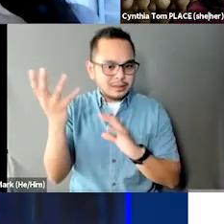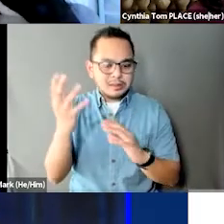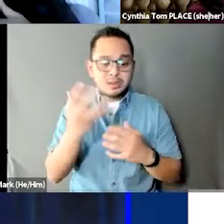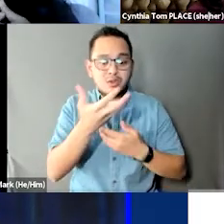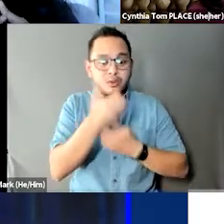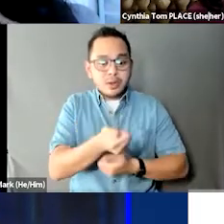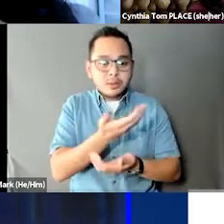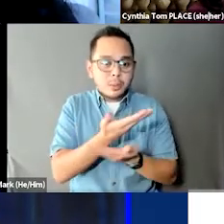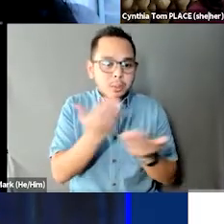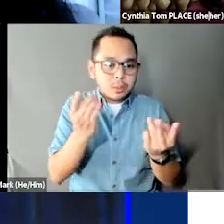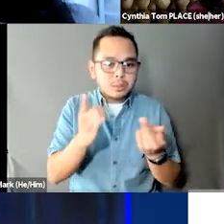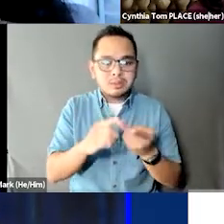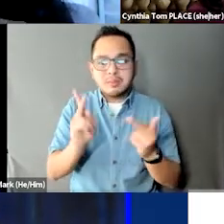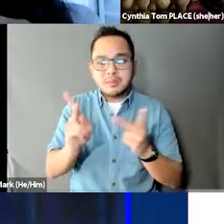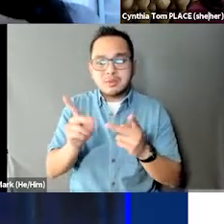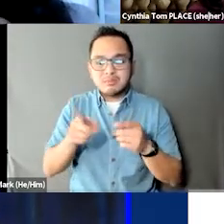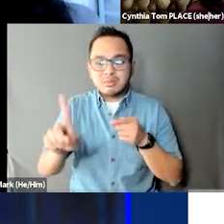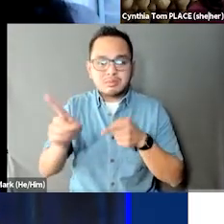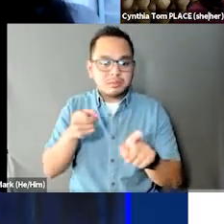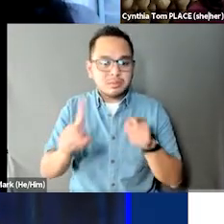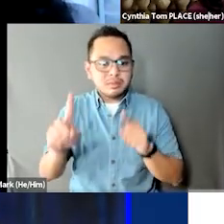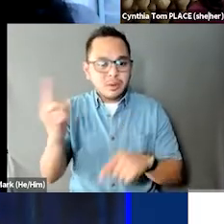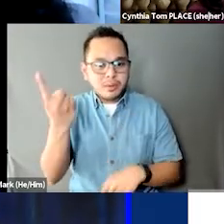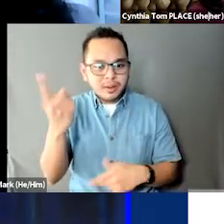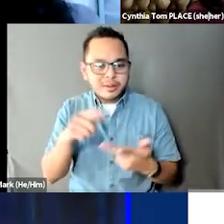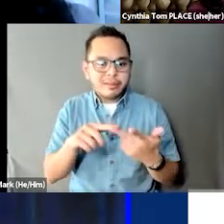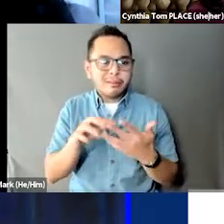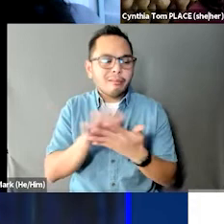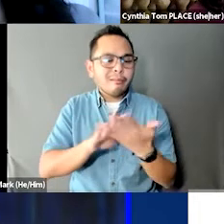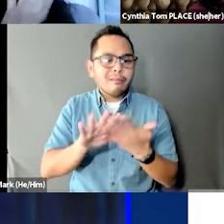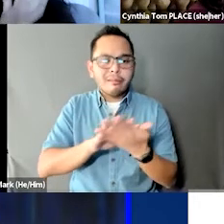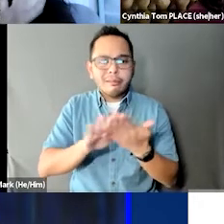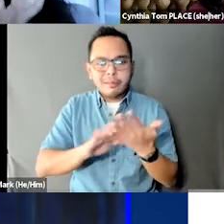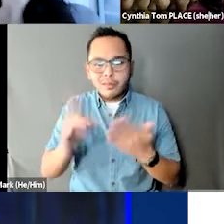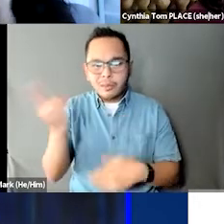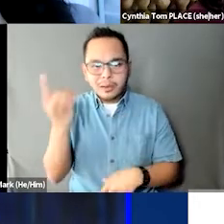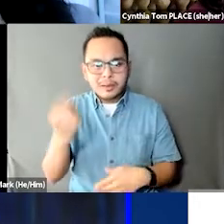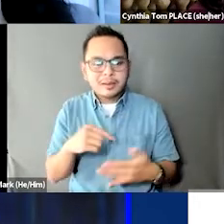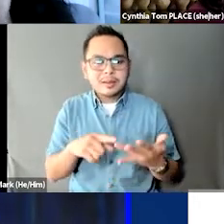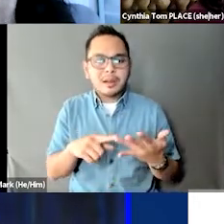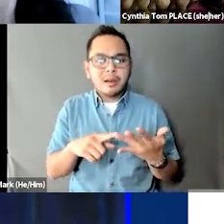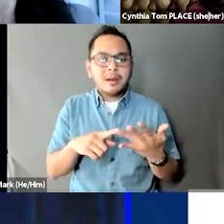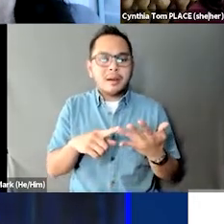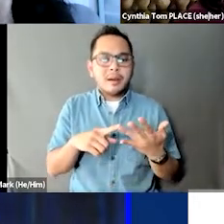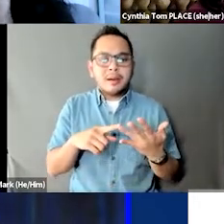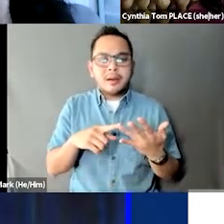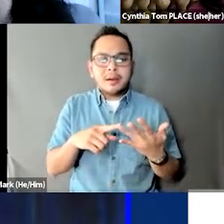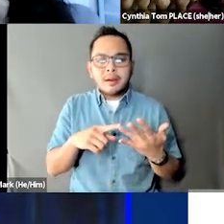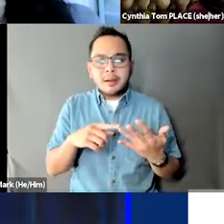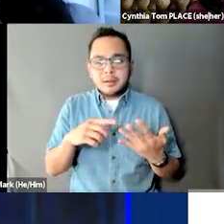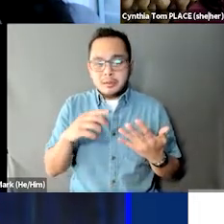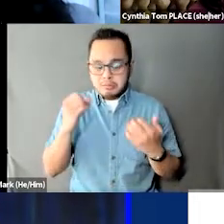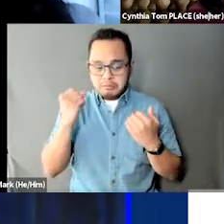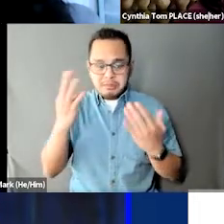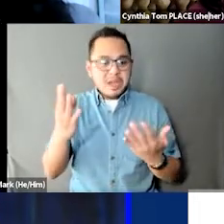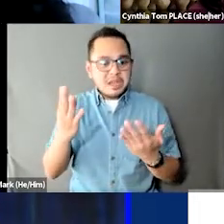were a lot of microaggressions that were taking place, lack of transparency. There was a reorganization that the team